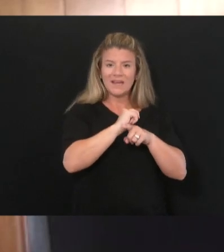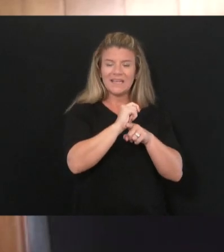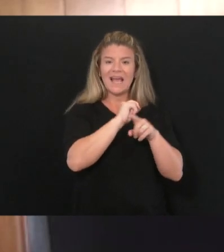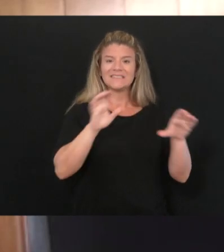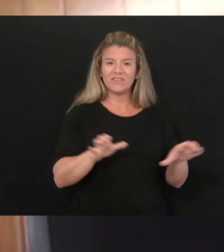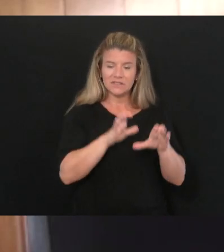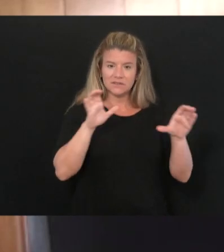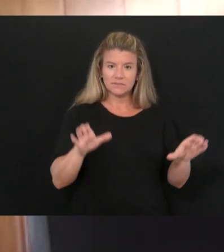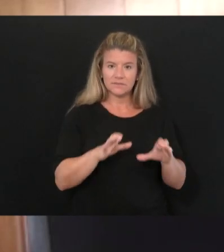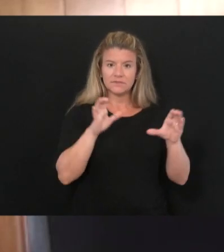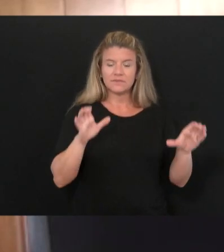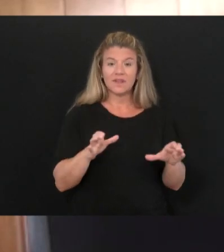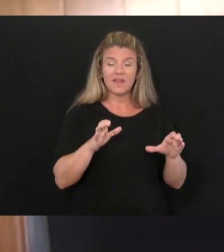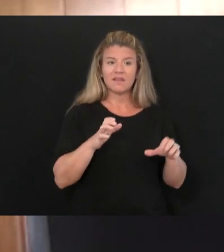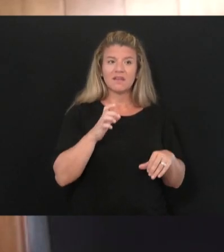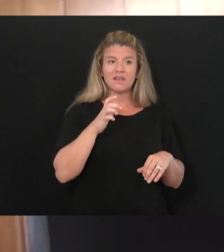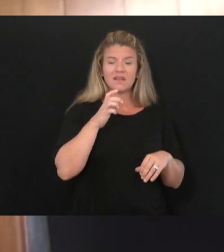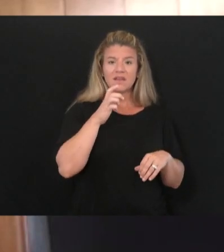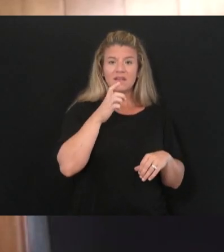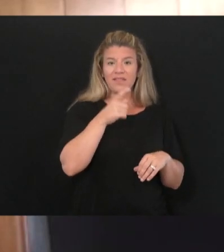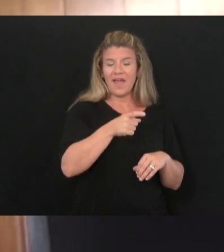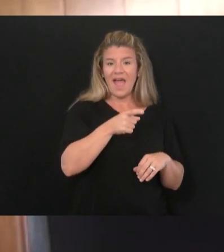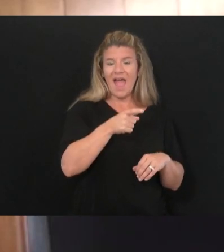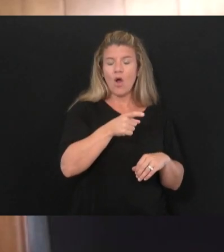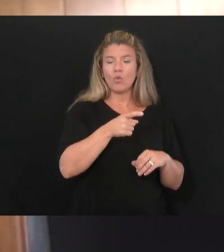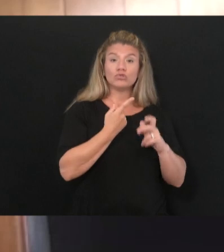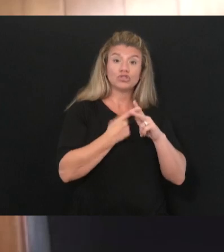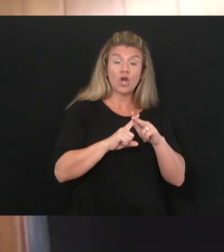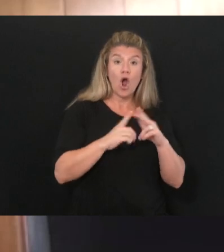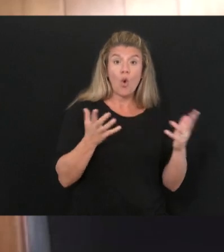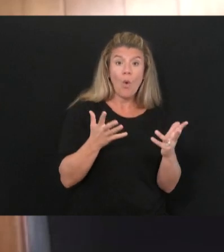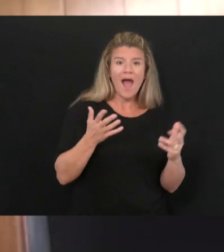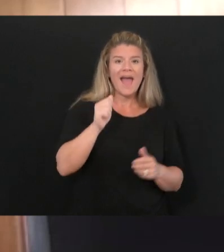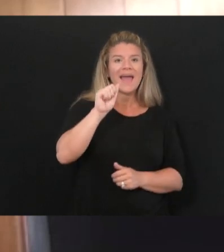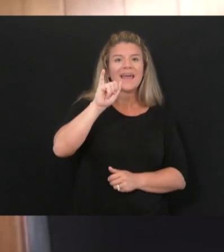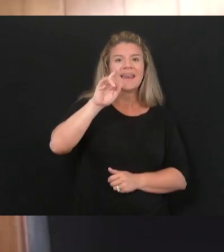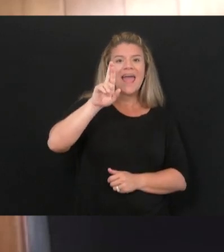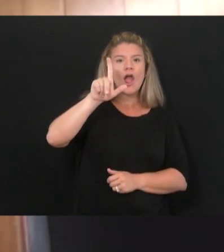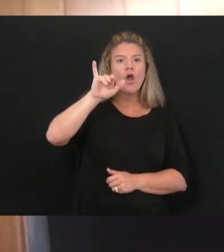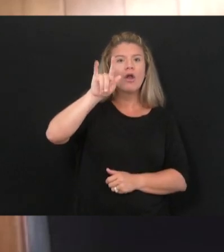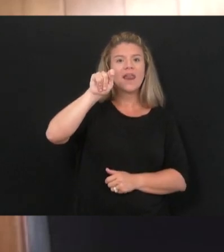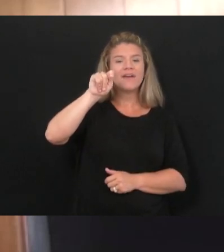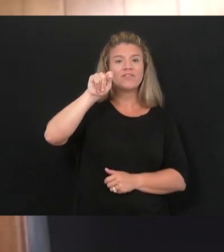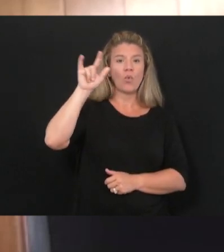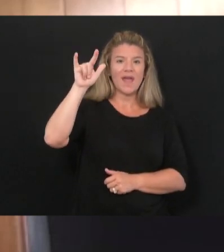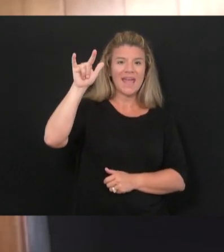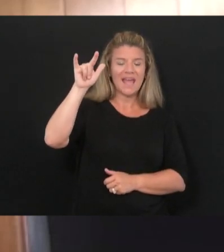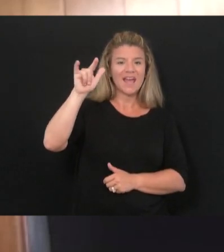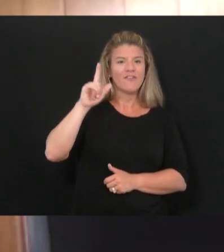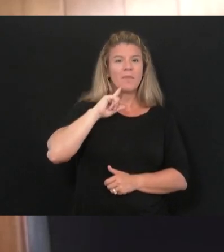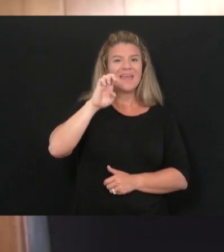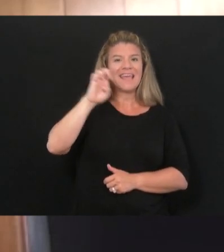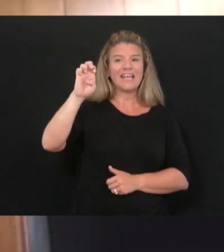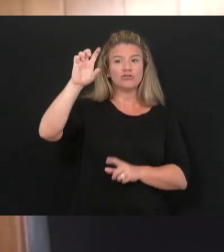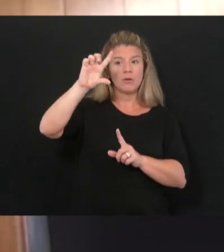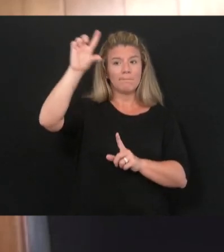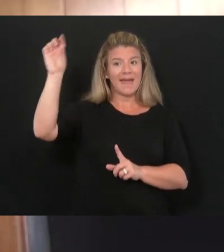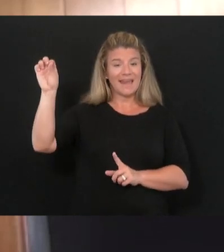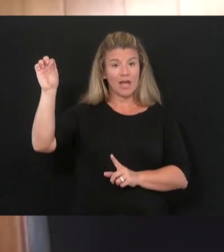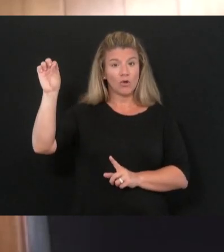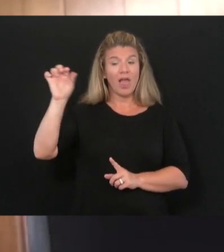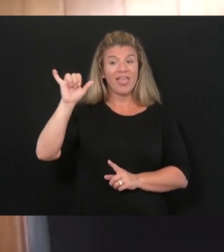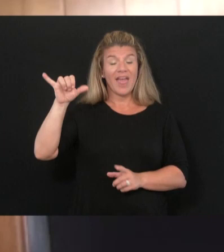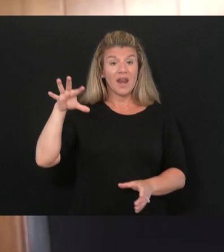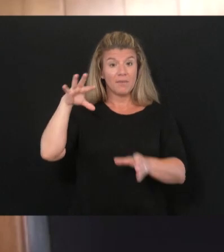activities, starting with the airlift wing out of the Eastern Panhandle. As a